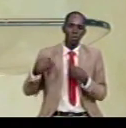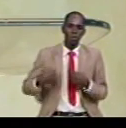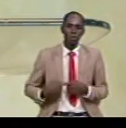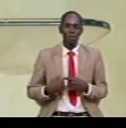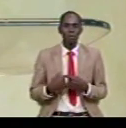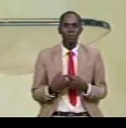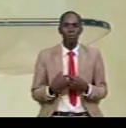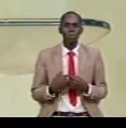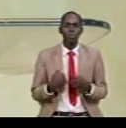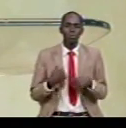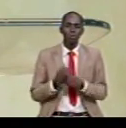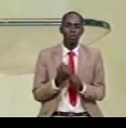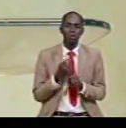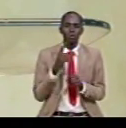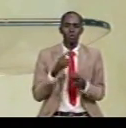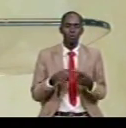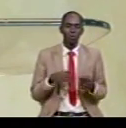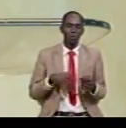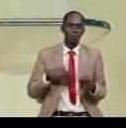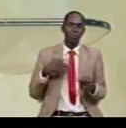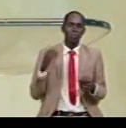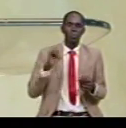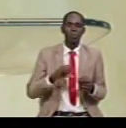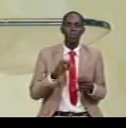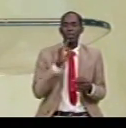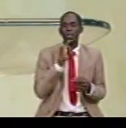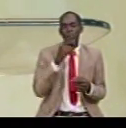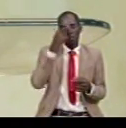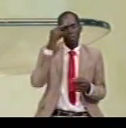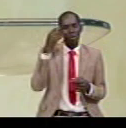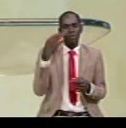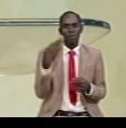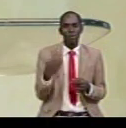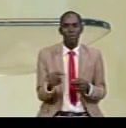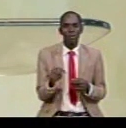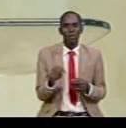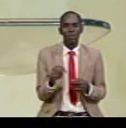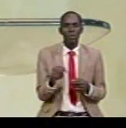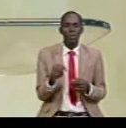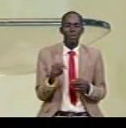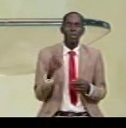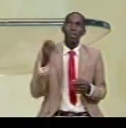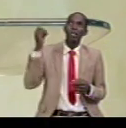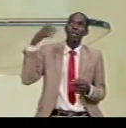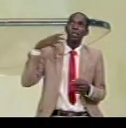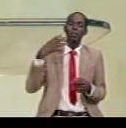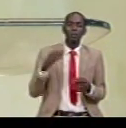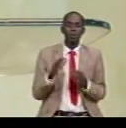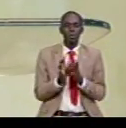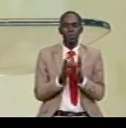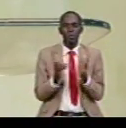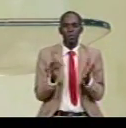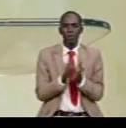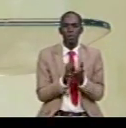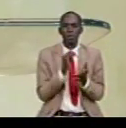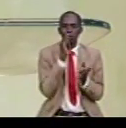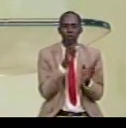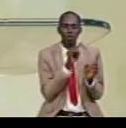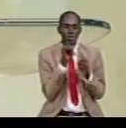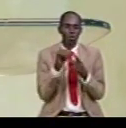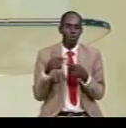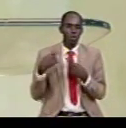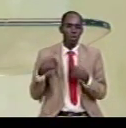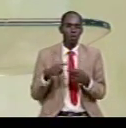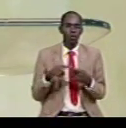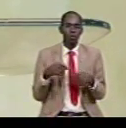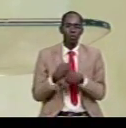to feel condemned, is because of the light of the scriptures that has actually come in to say this is wrong, and then we must keep